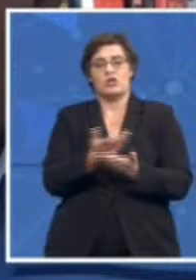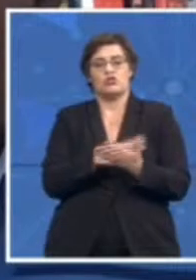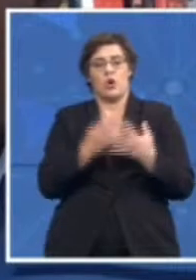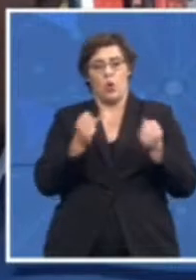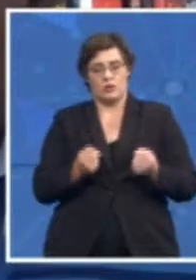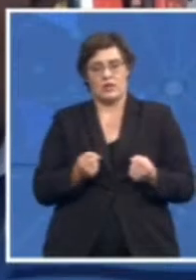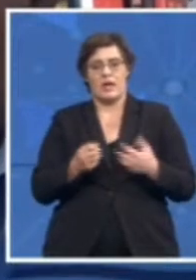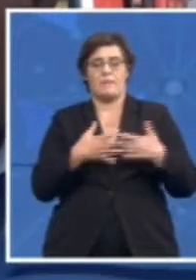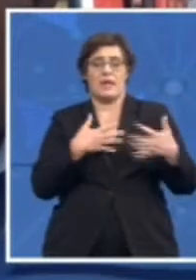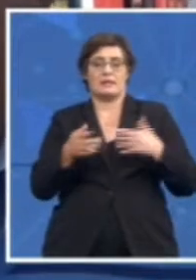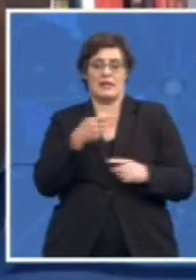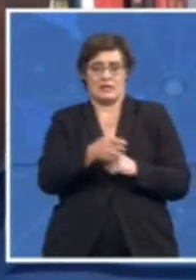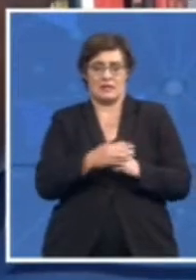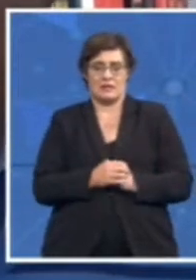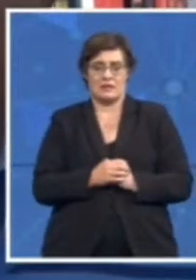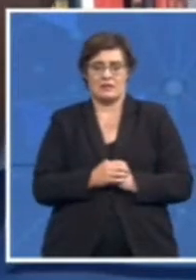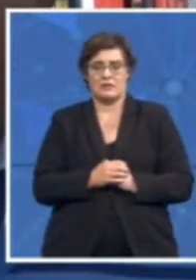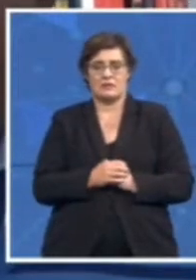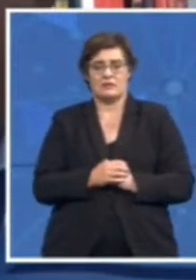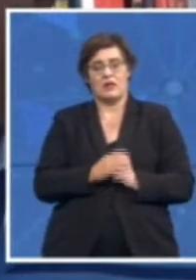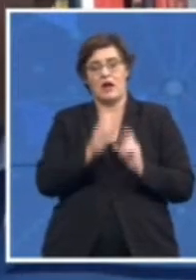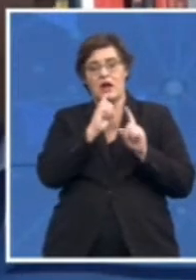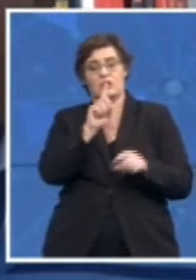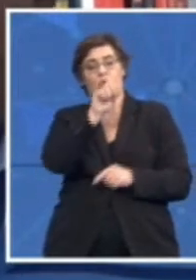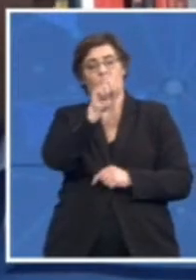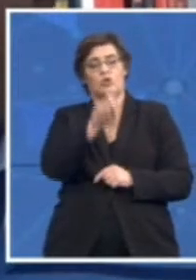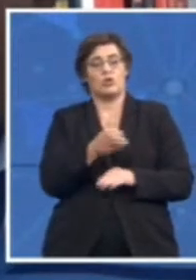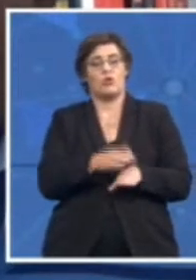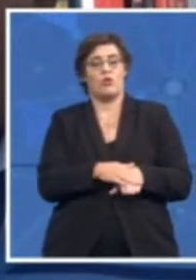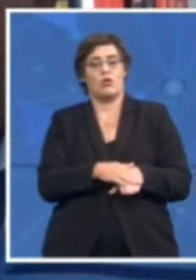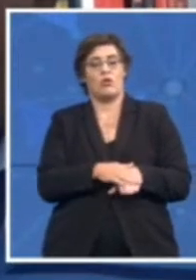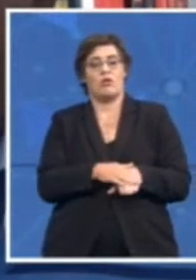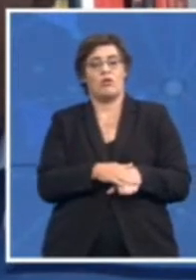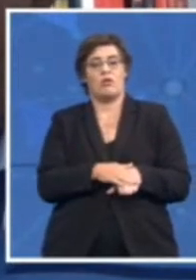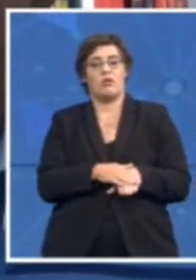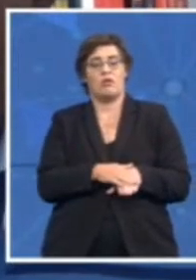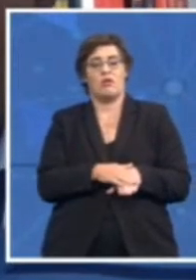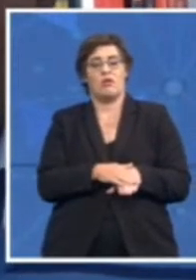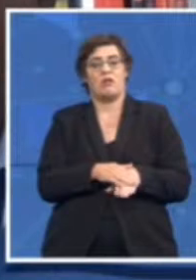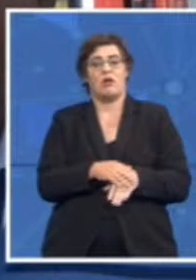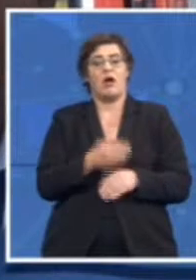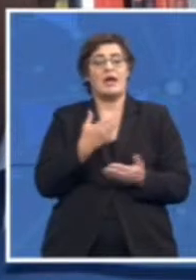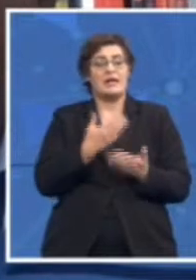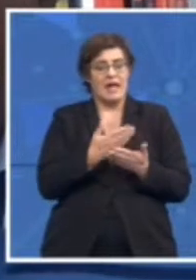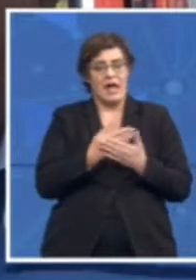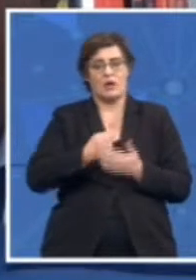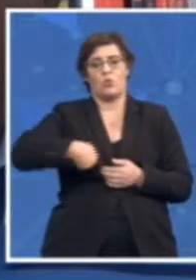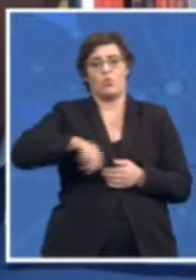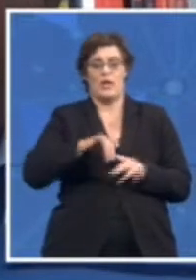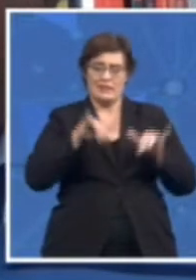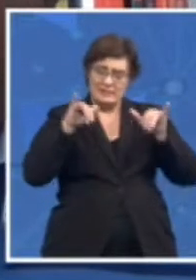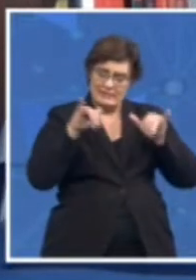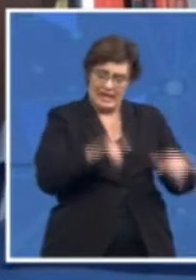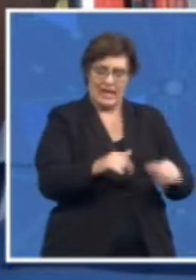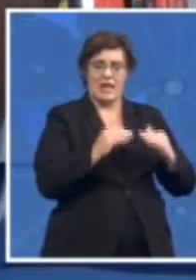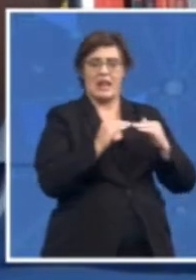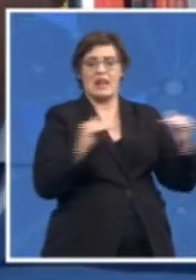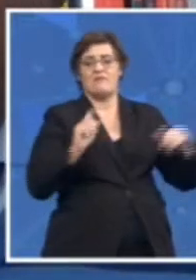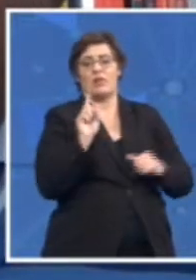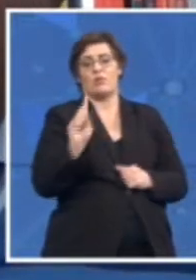answer the question on can we just stay on stage 1?